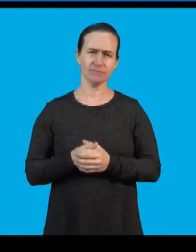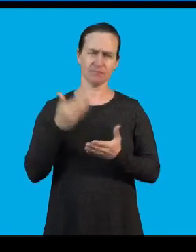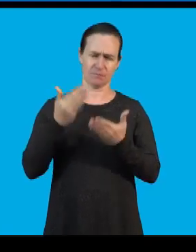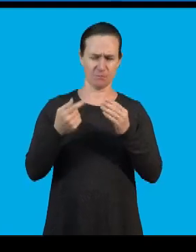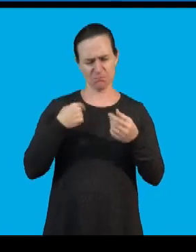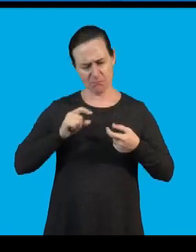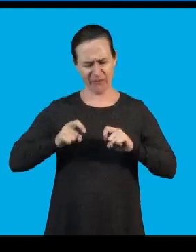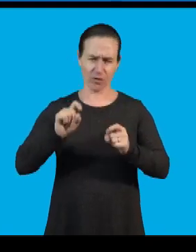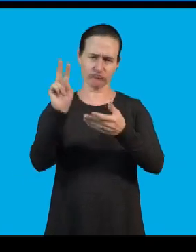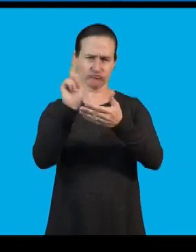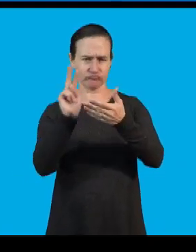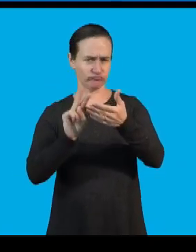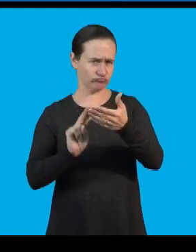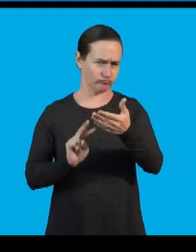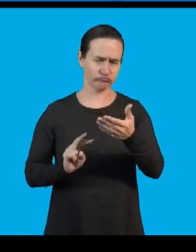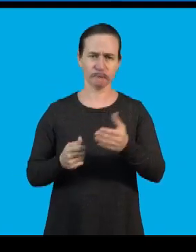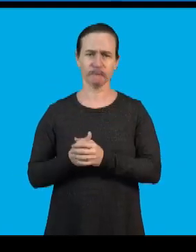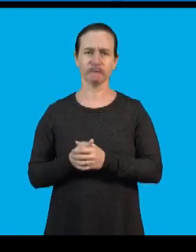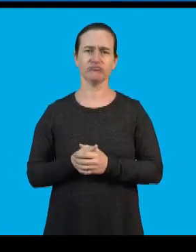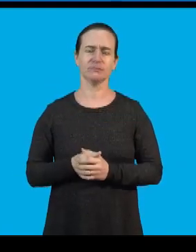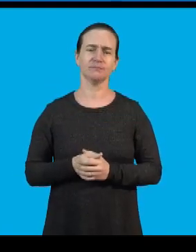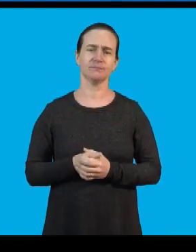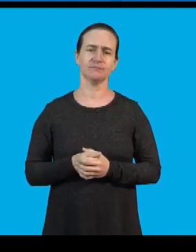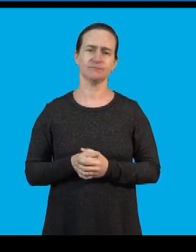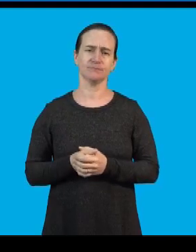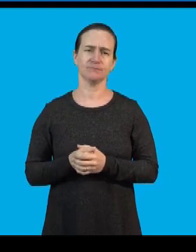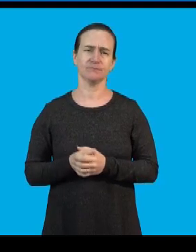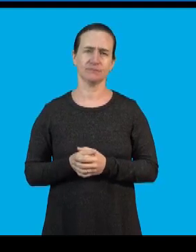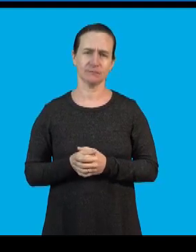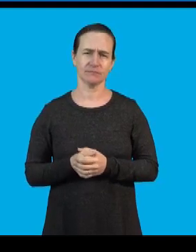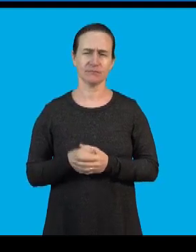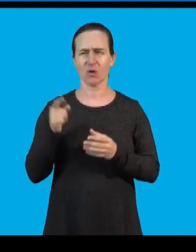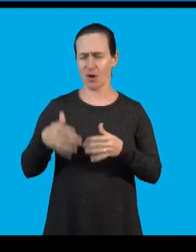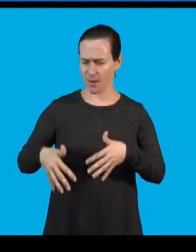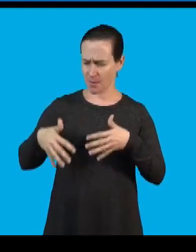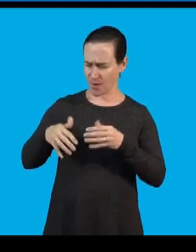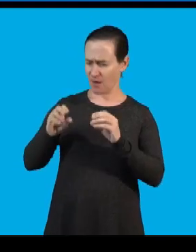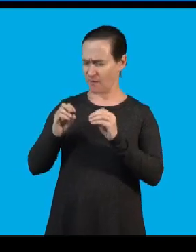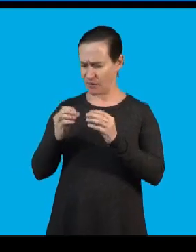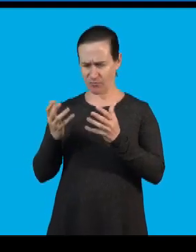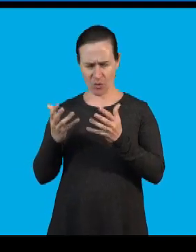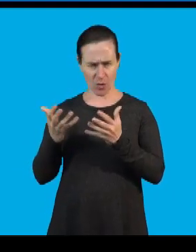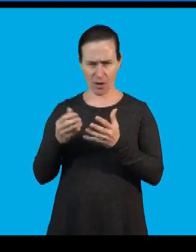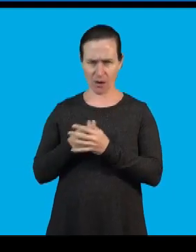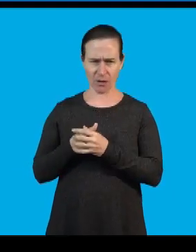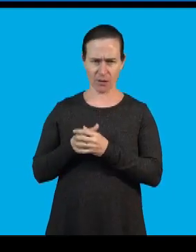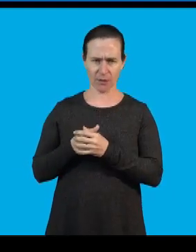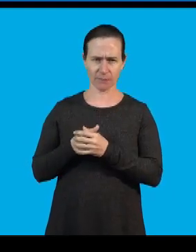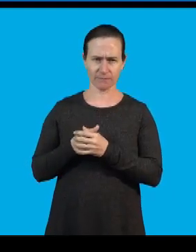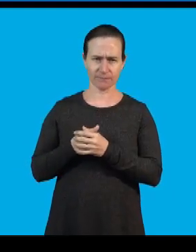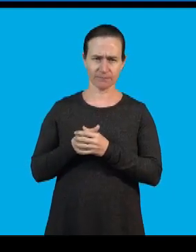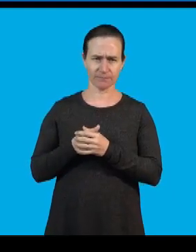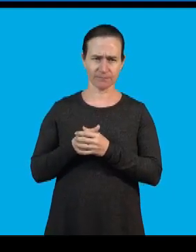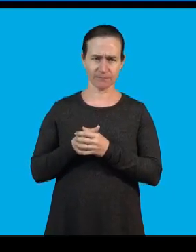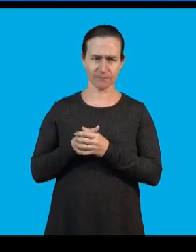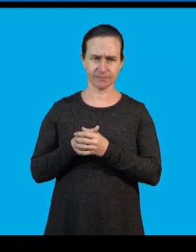reading through and you're skimming and scanning quickly, it says, all right, a mended pair of pants, let's see,